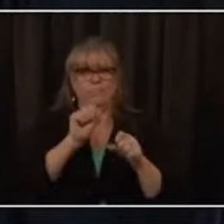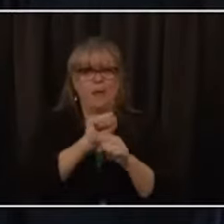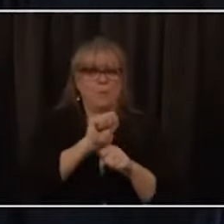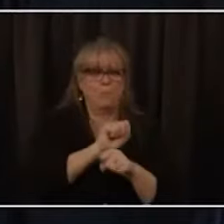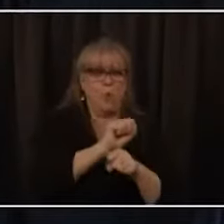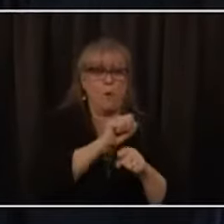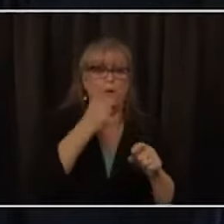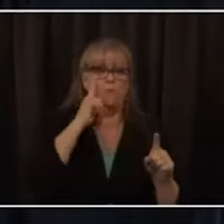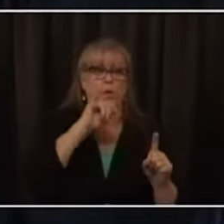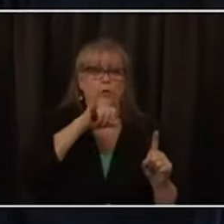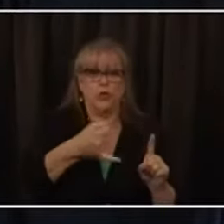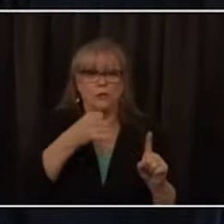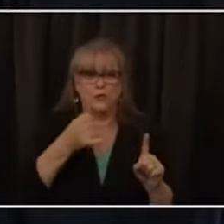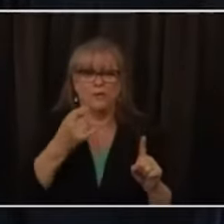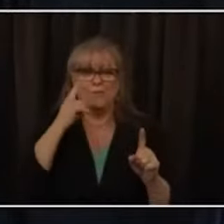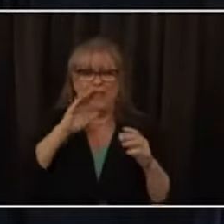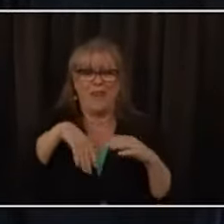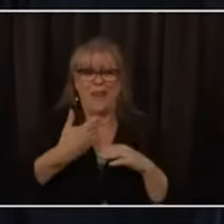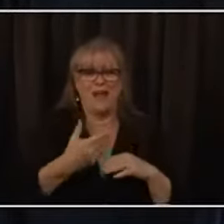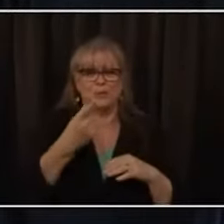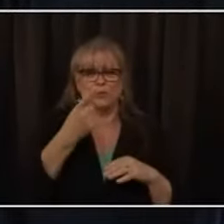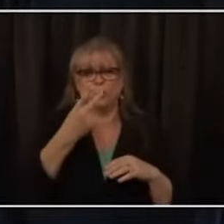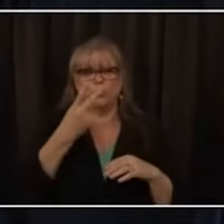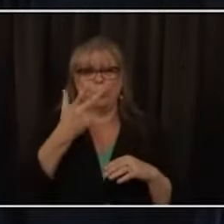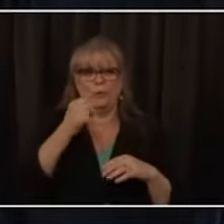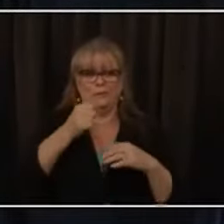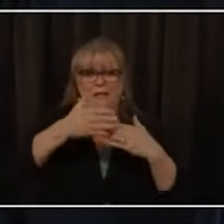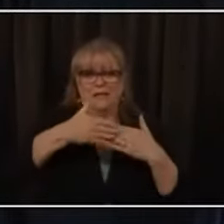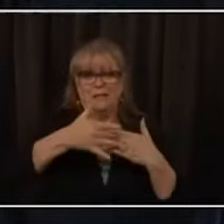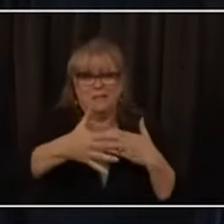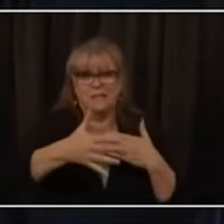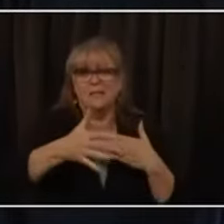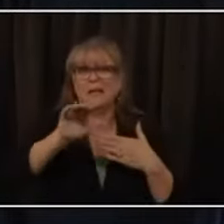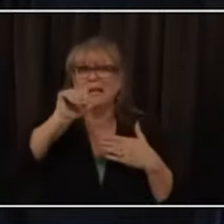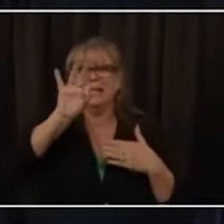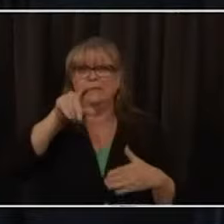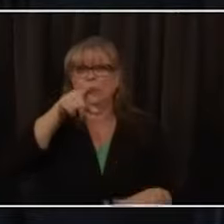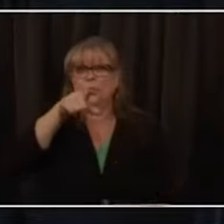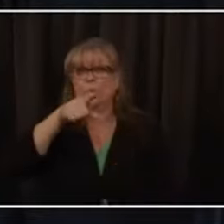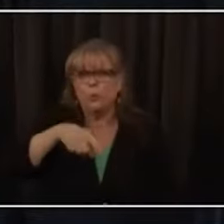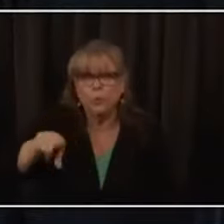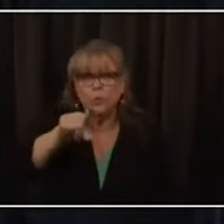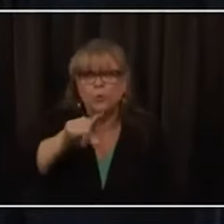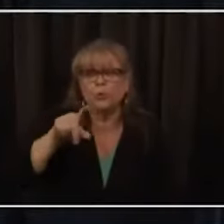or Pfizer to them. That also involves a decision point from the customer.